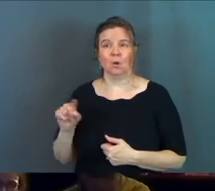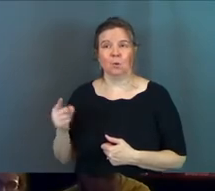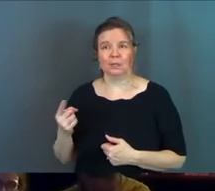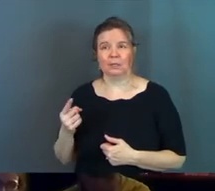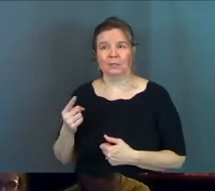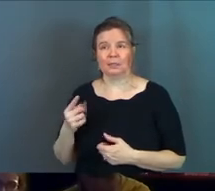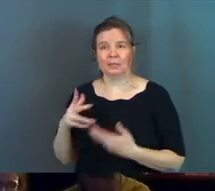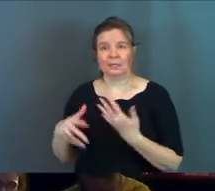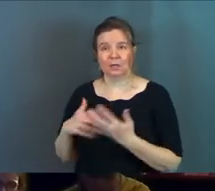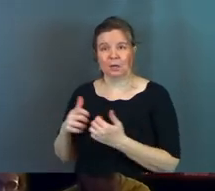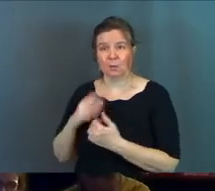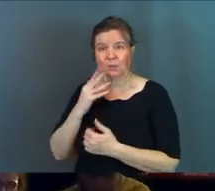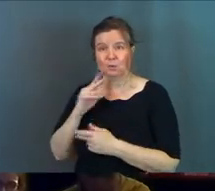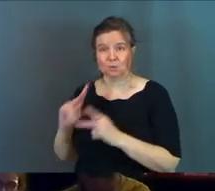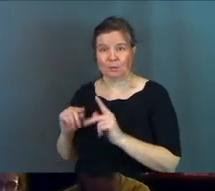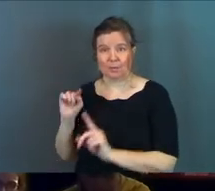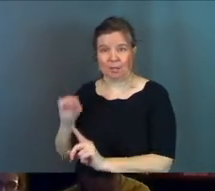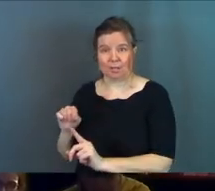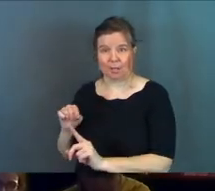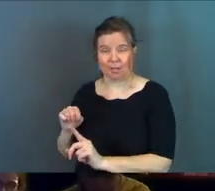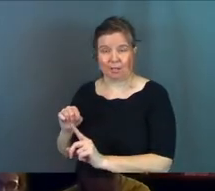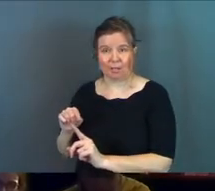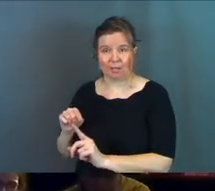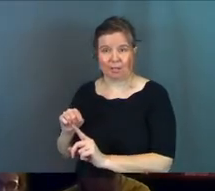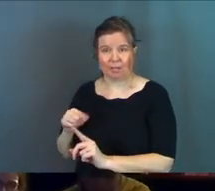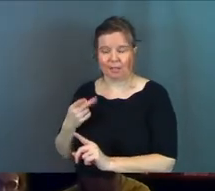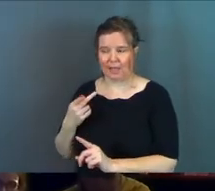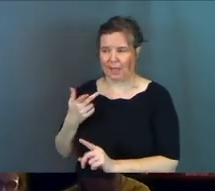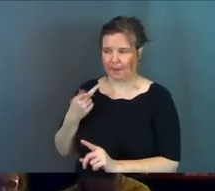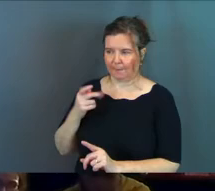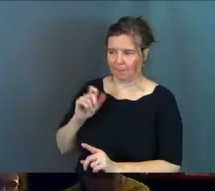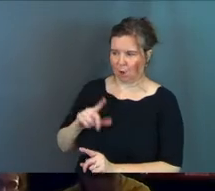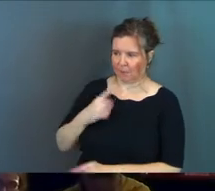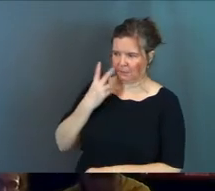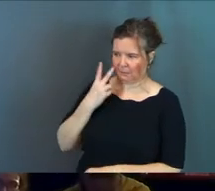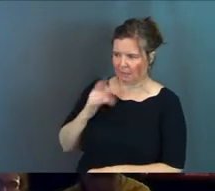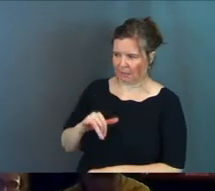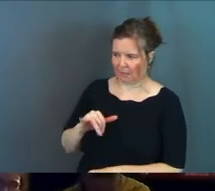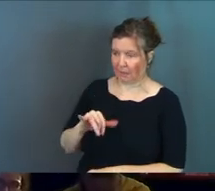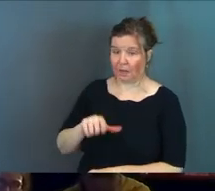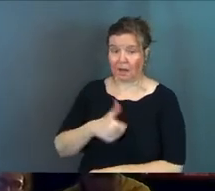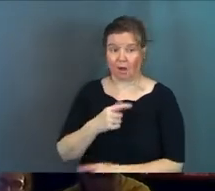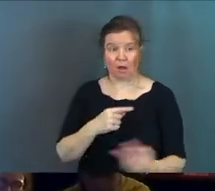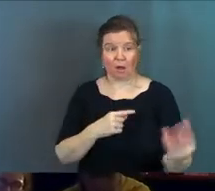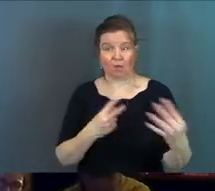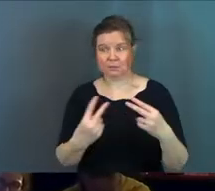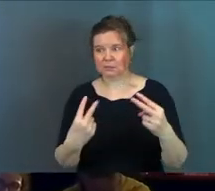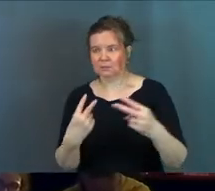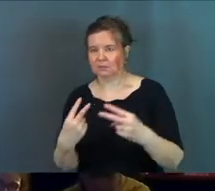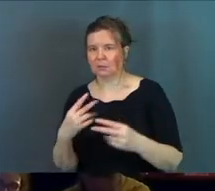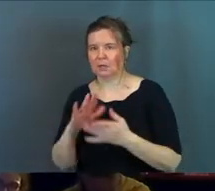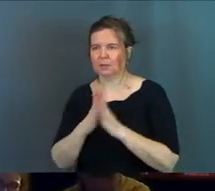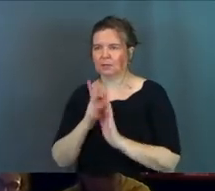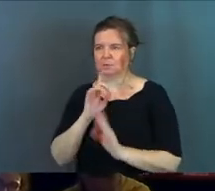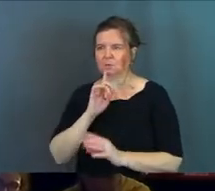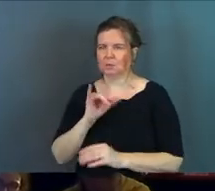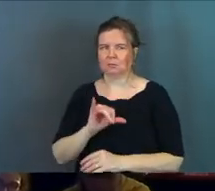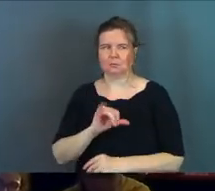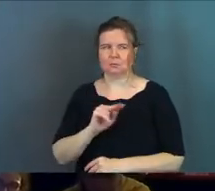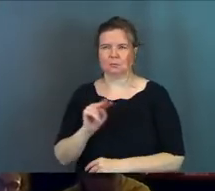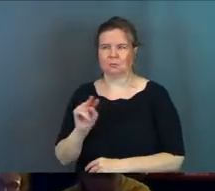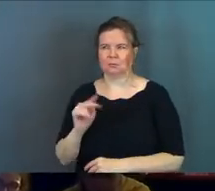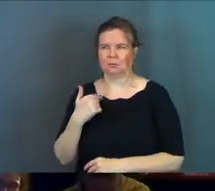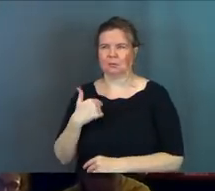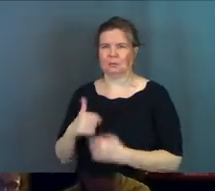he will only interact with Jewish people. And Paul sees that, and other people see it, and it becomes a real